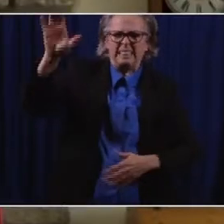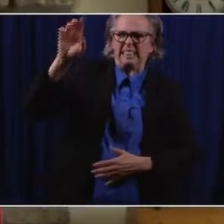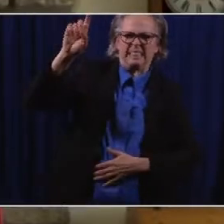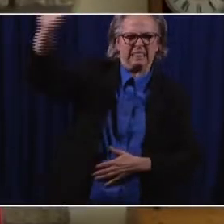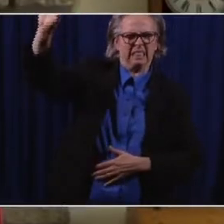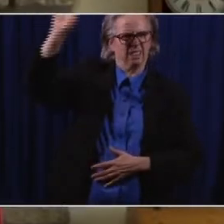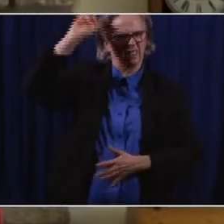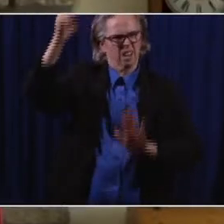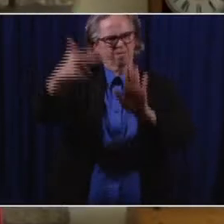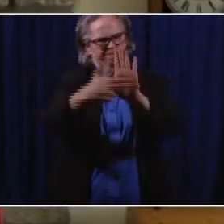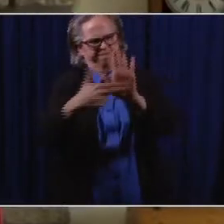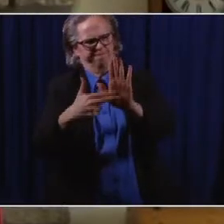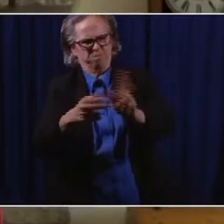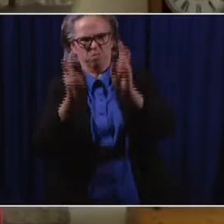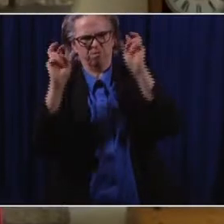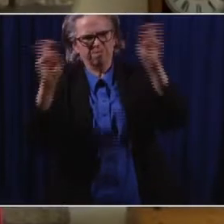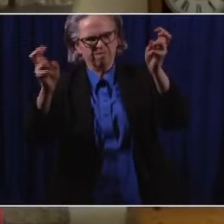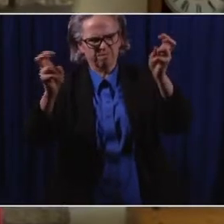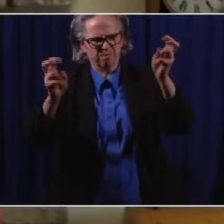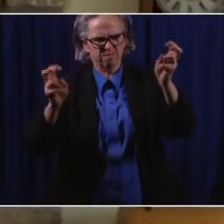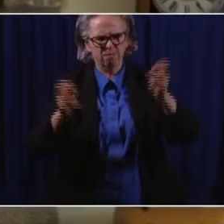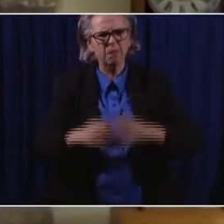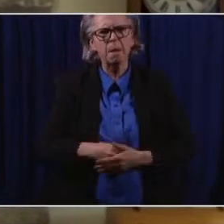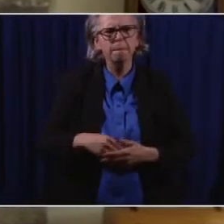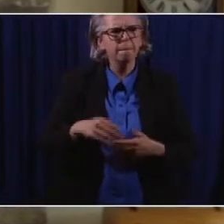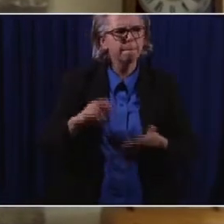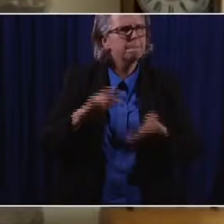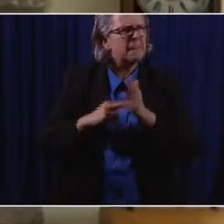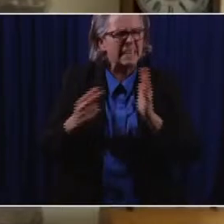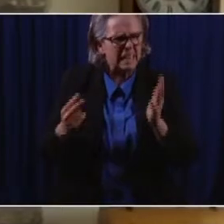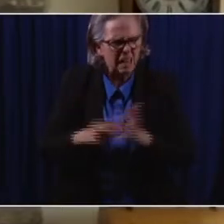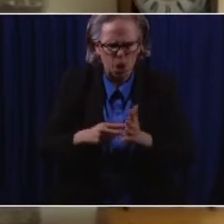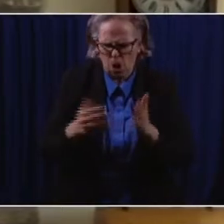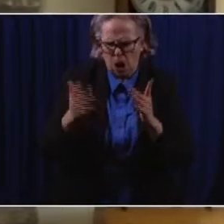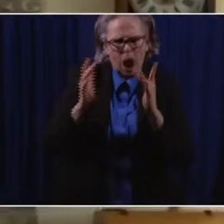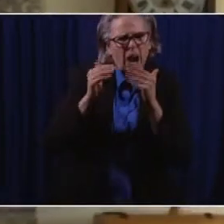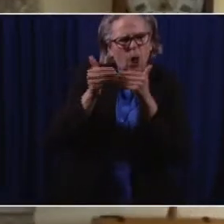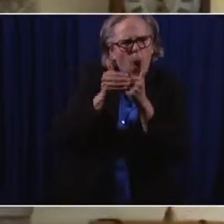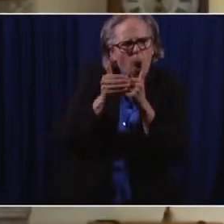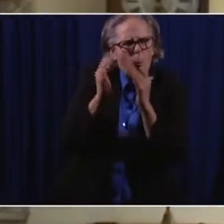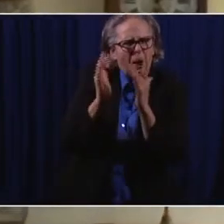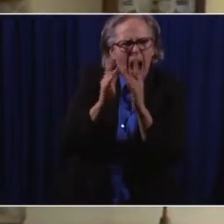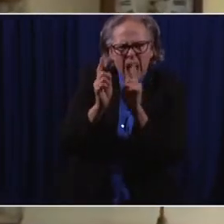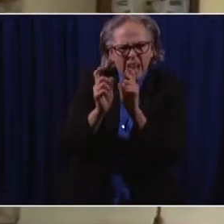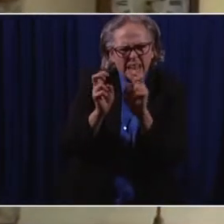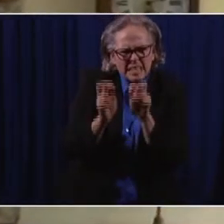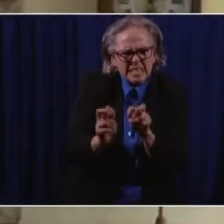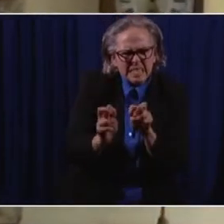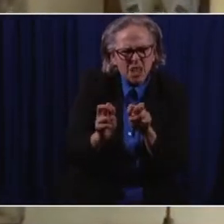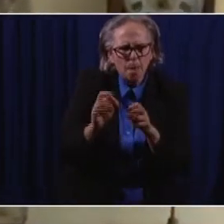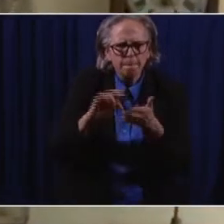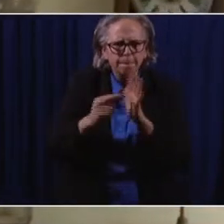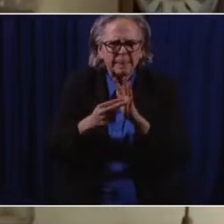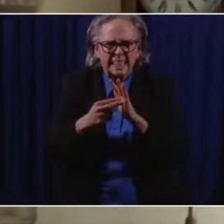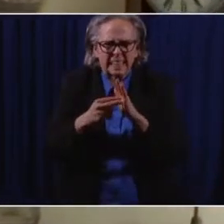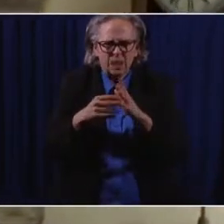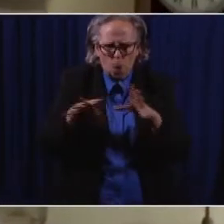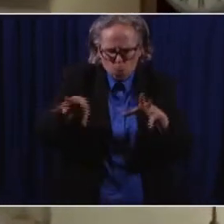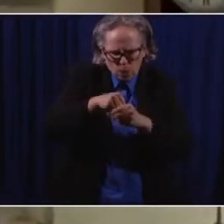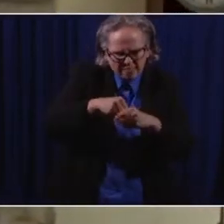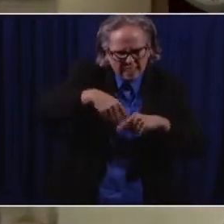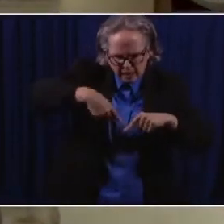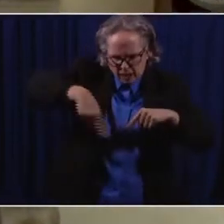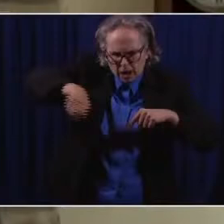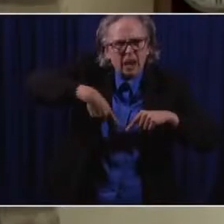the context of COVID-19, the definition of a close contact is someone who is within 6 feet of a person diagnosed